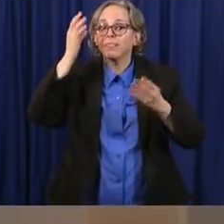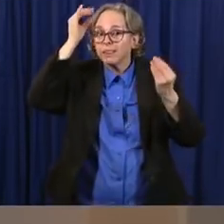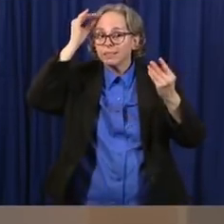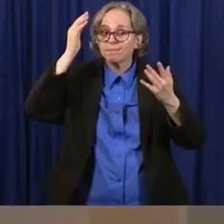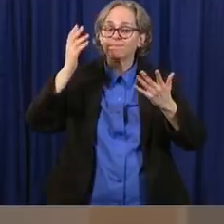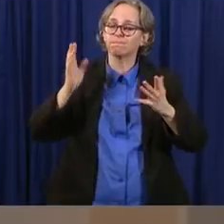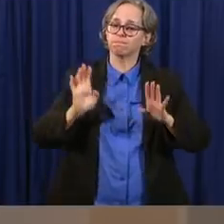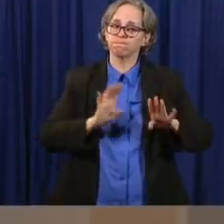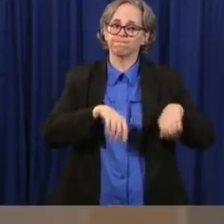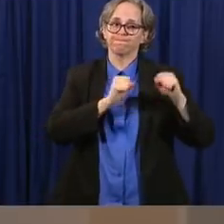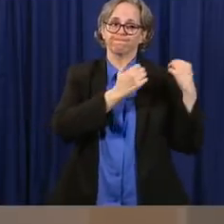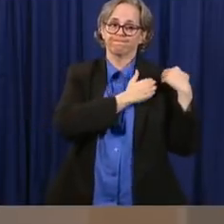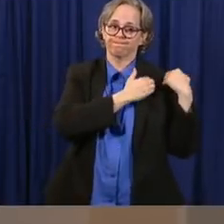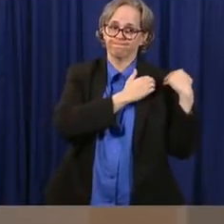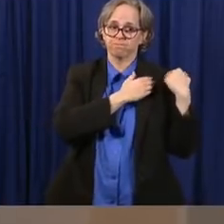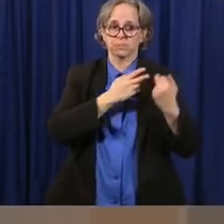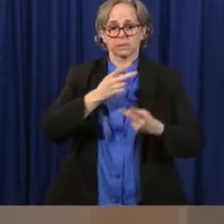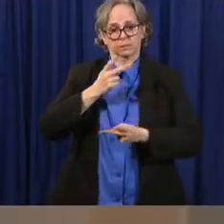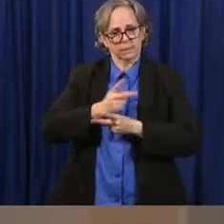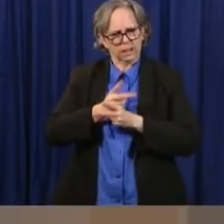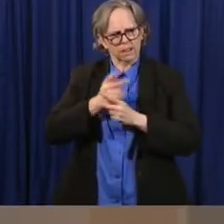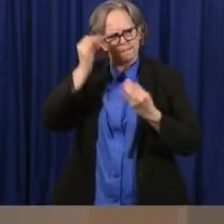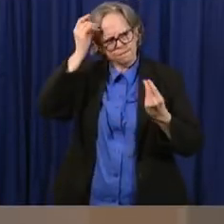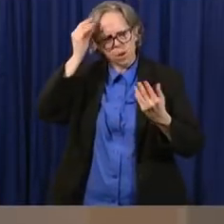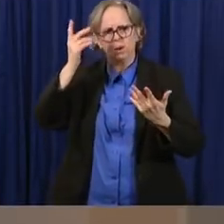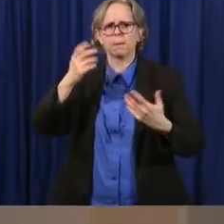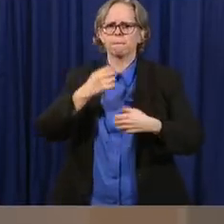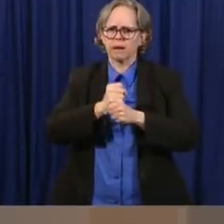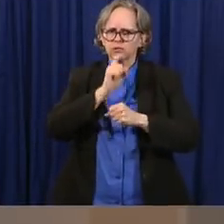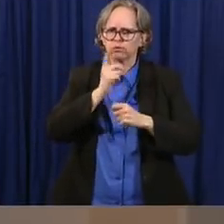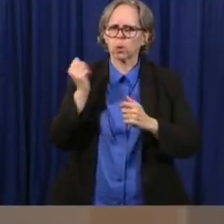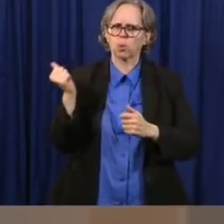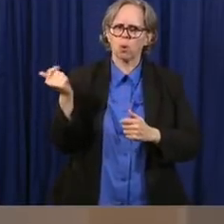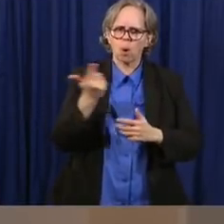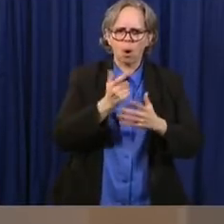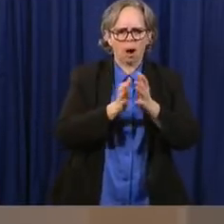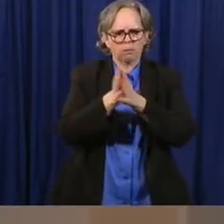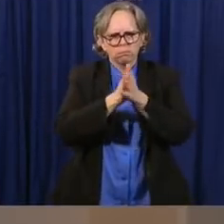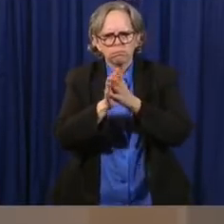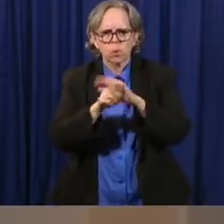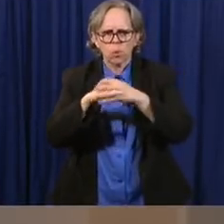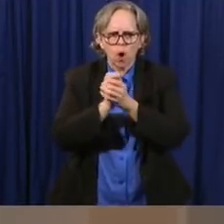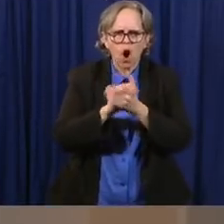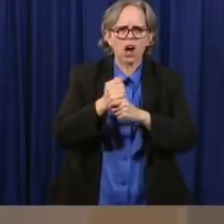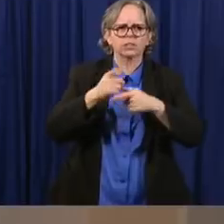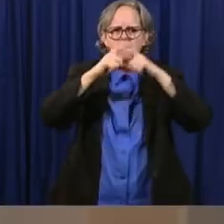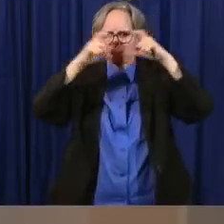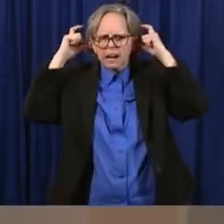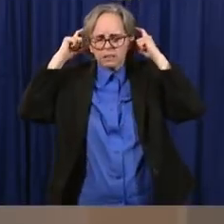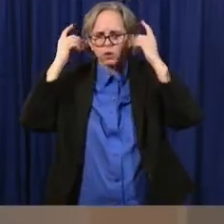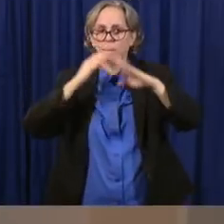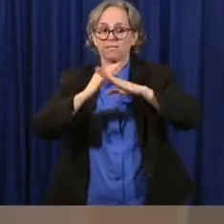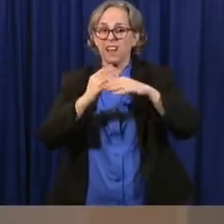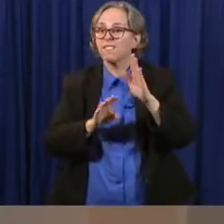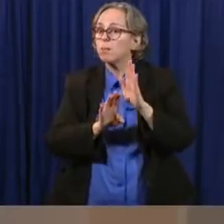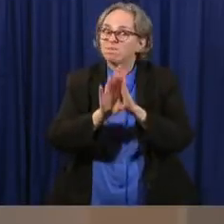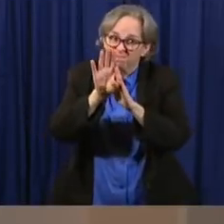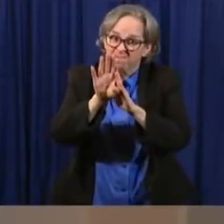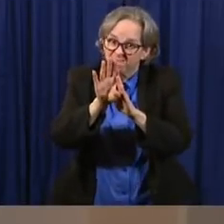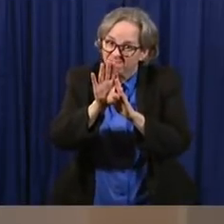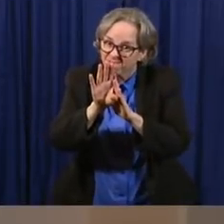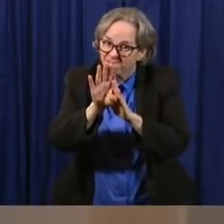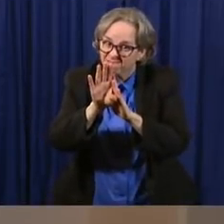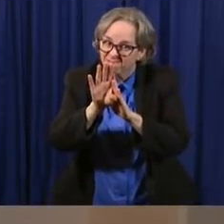precautions to ensure that we don't have a reoccurrence or expand the spread as we look at these things down the